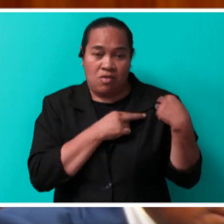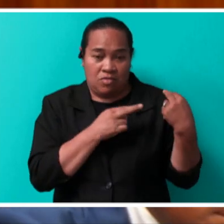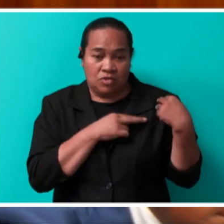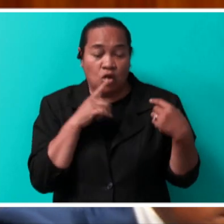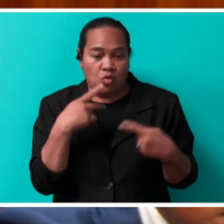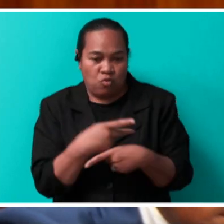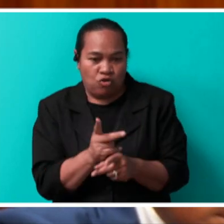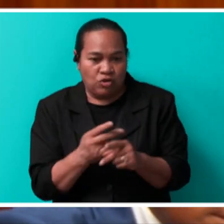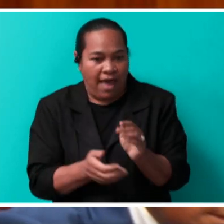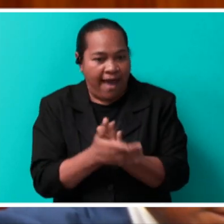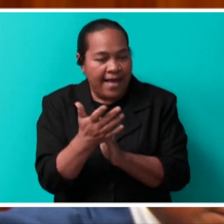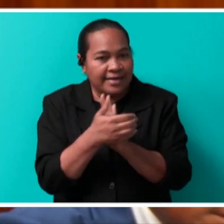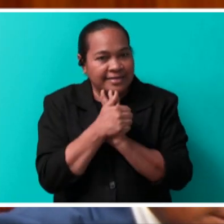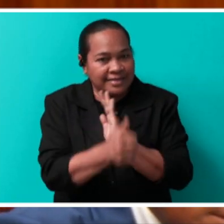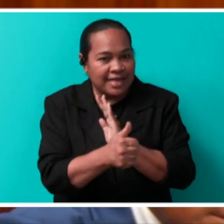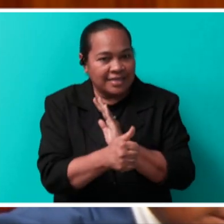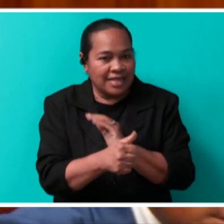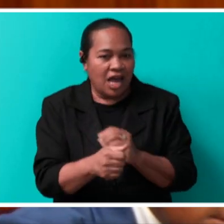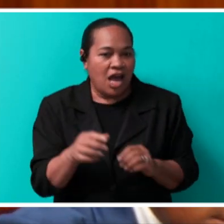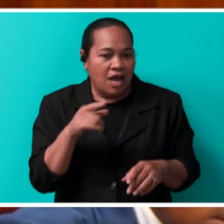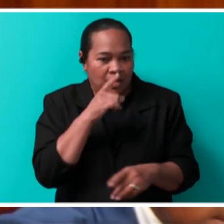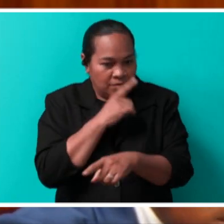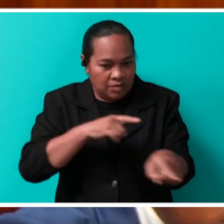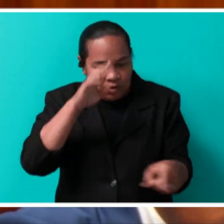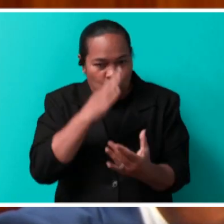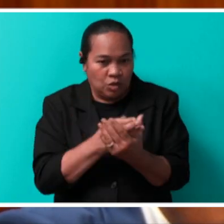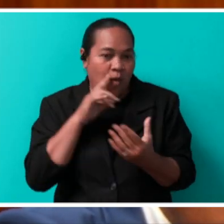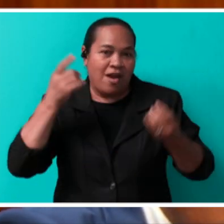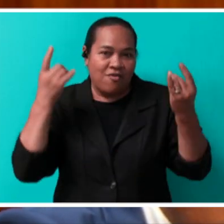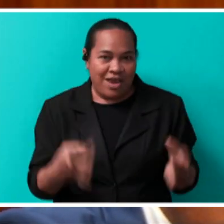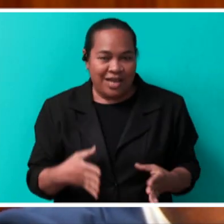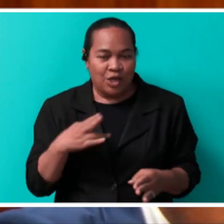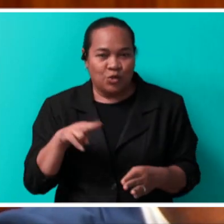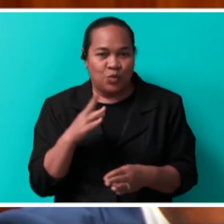producing highly skilled, job-ready workers.